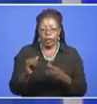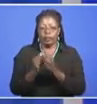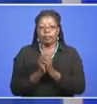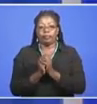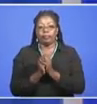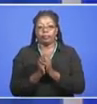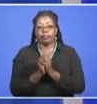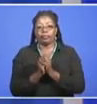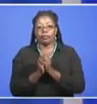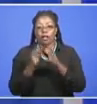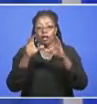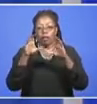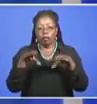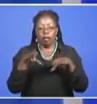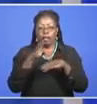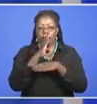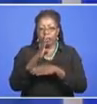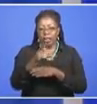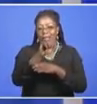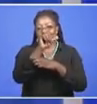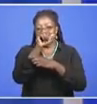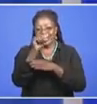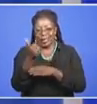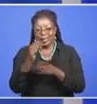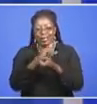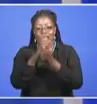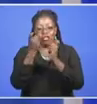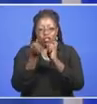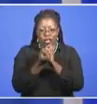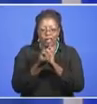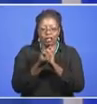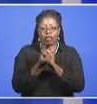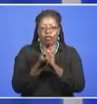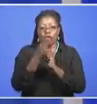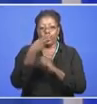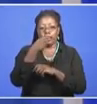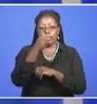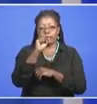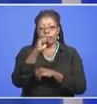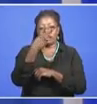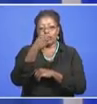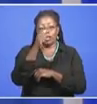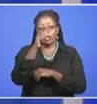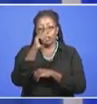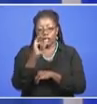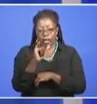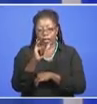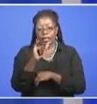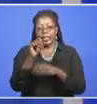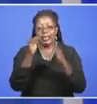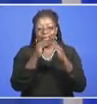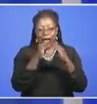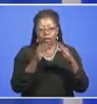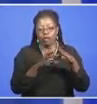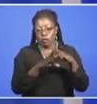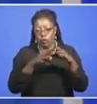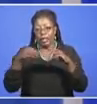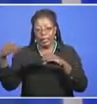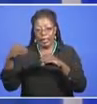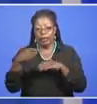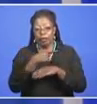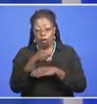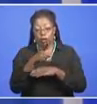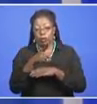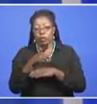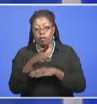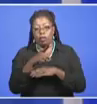Well, could there be another change in the deadline for shantytown residents to vacate those illegal structures? Jimenita Swain tells us tonight